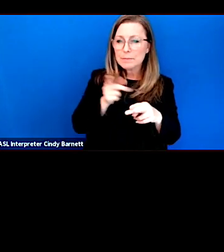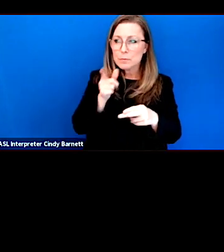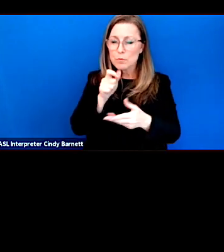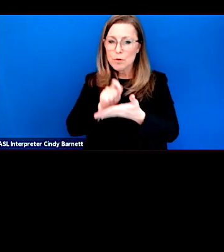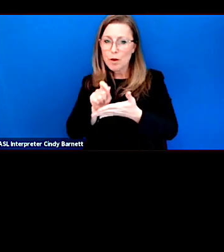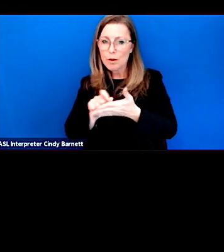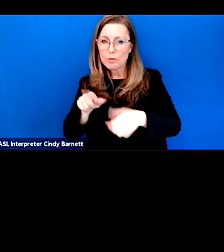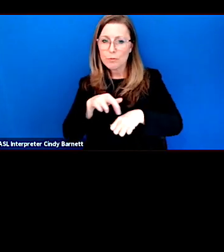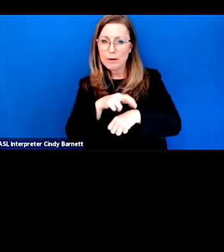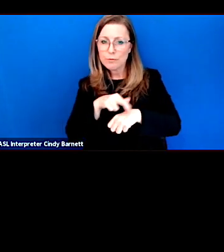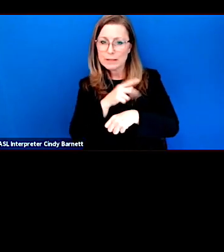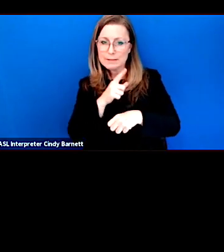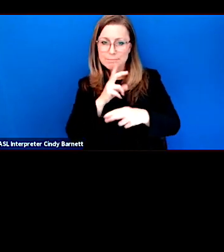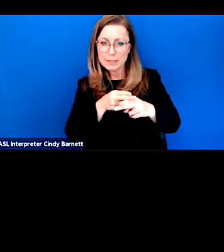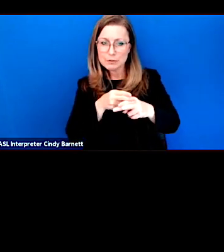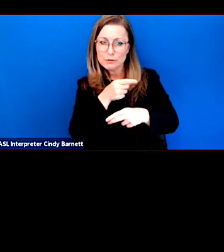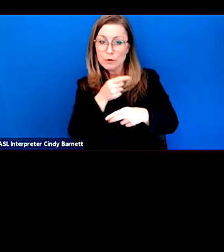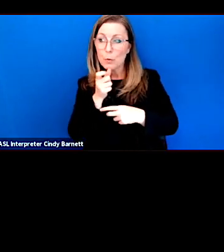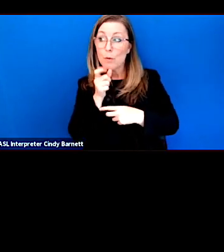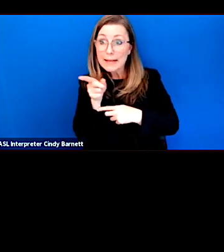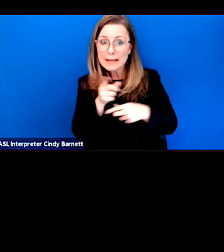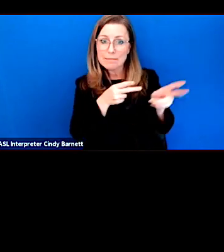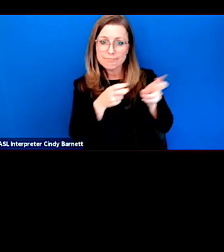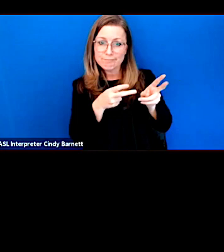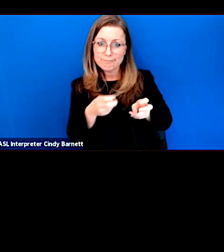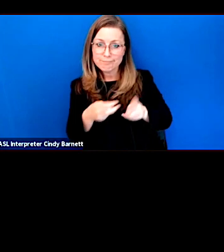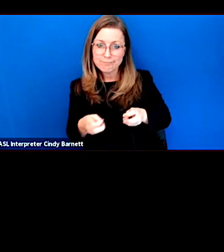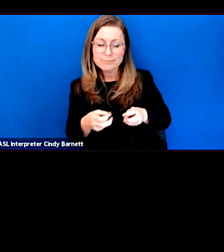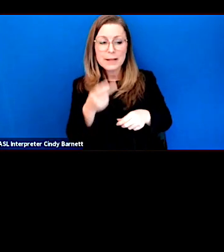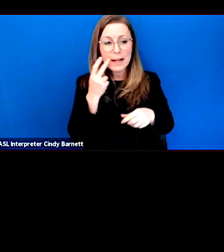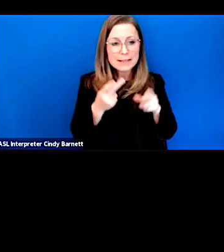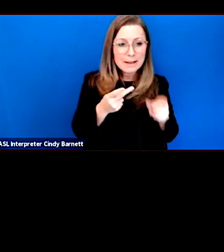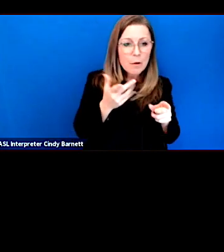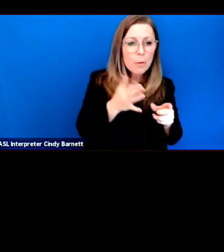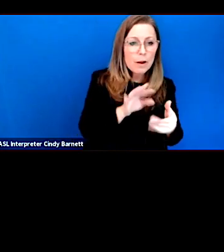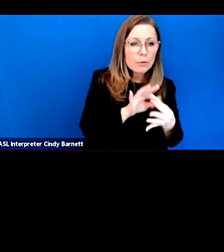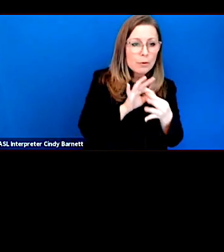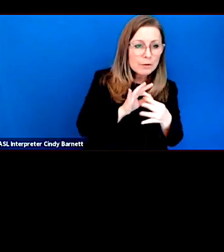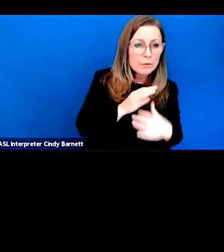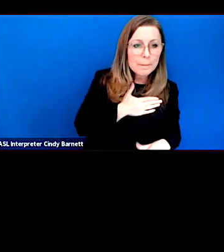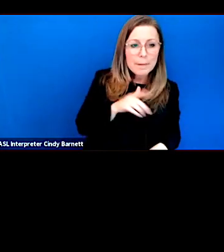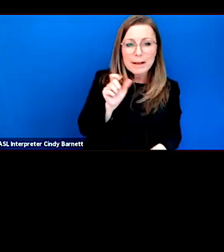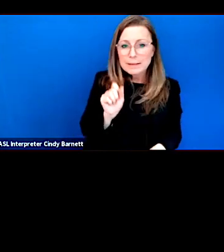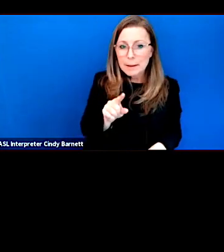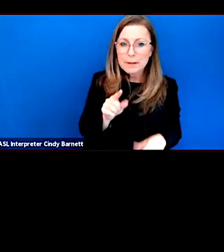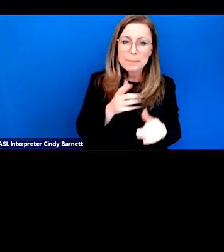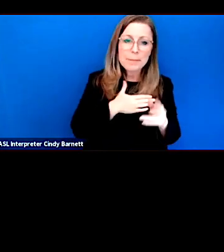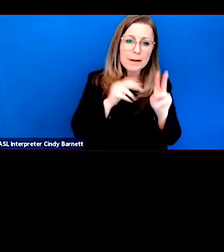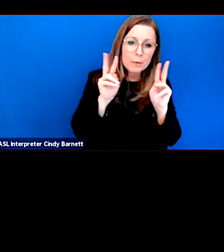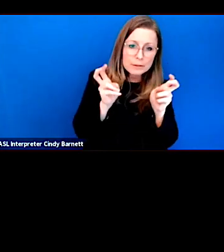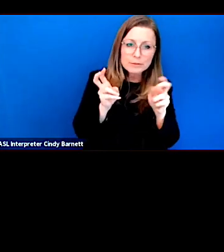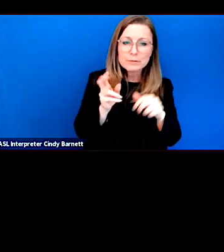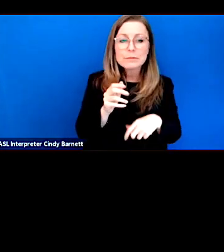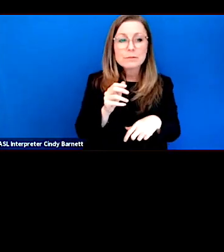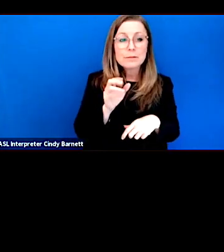pieces that may be relevant to your research topic or synthesis question. As you see here, I've already identified 2 pieces that appear relevant